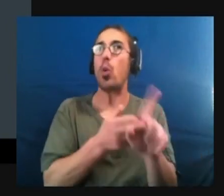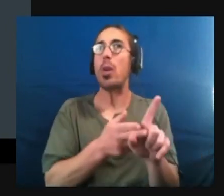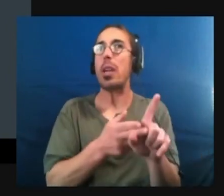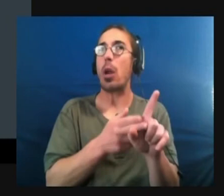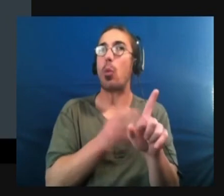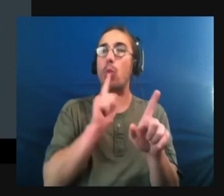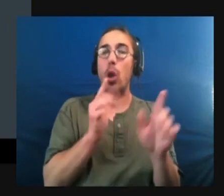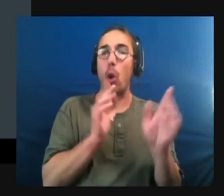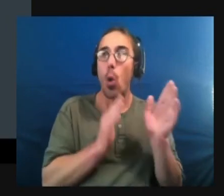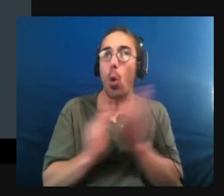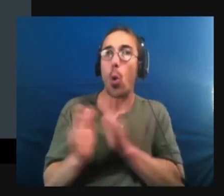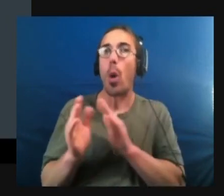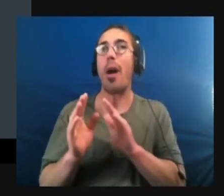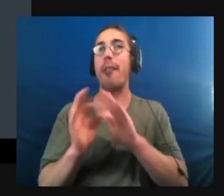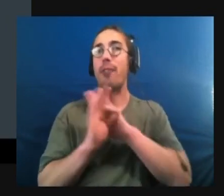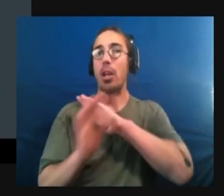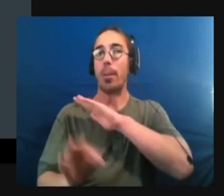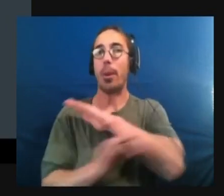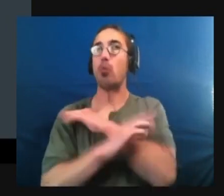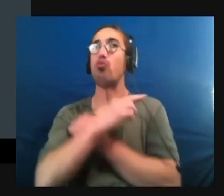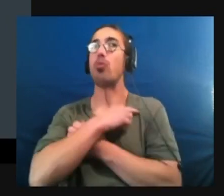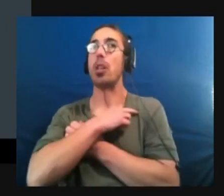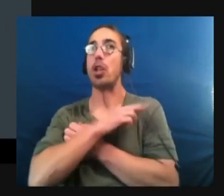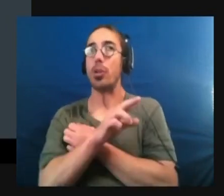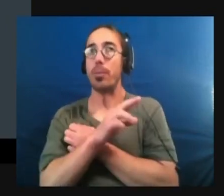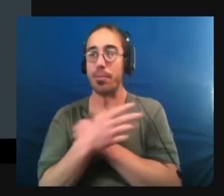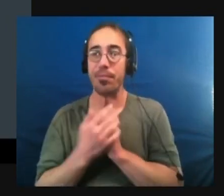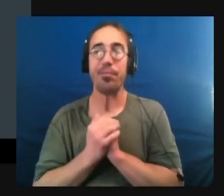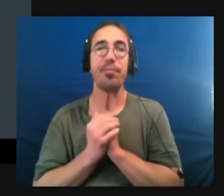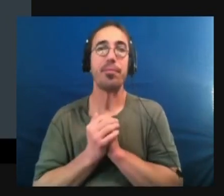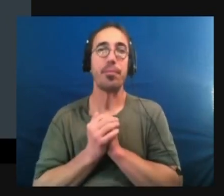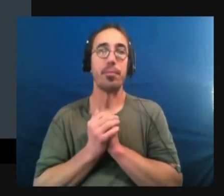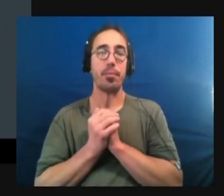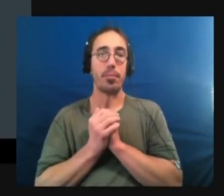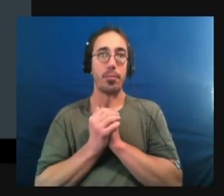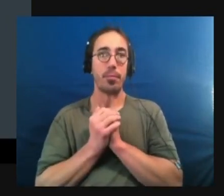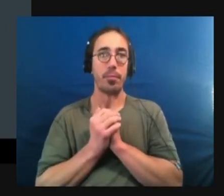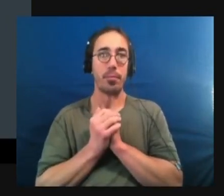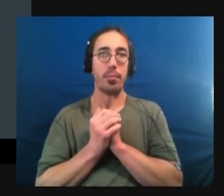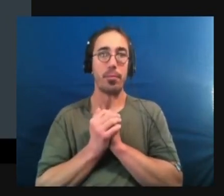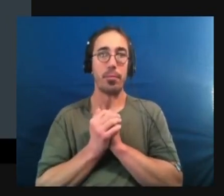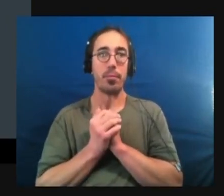organized fundamental religion. And